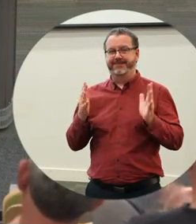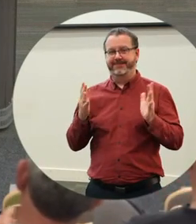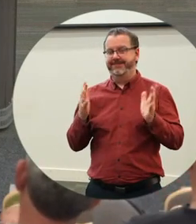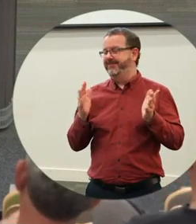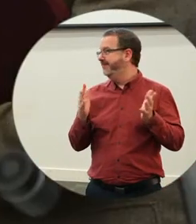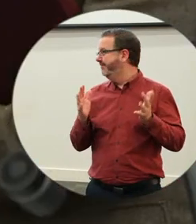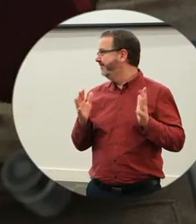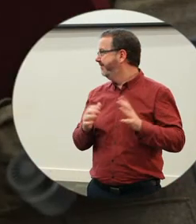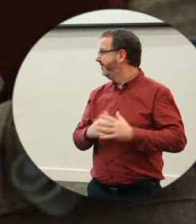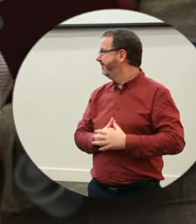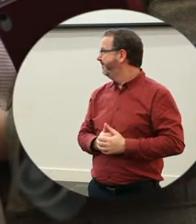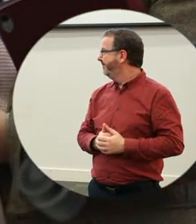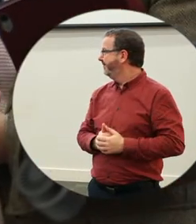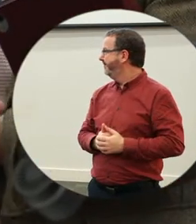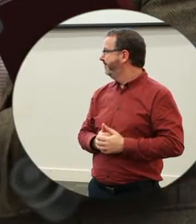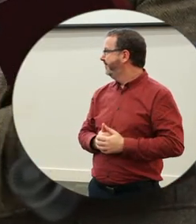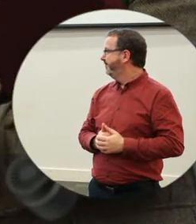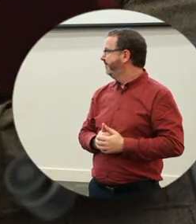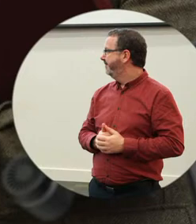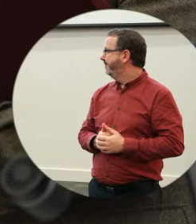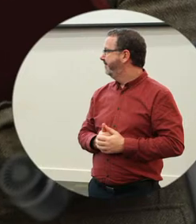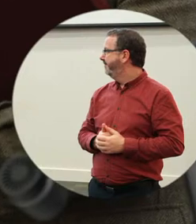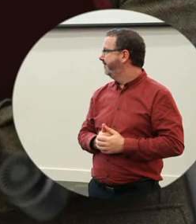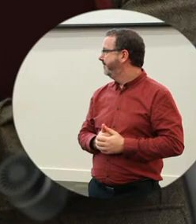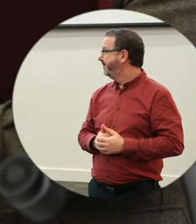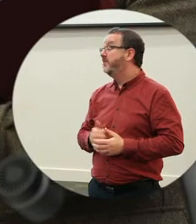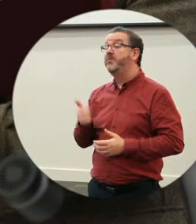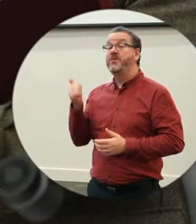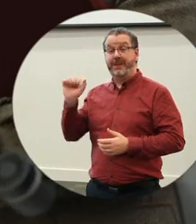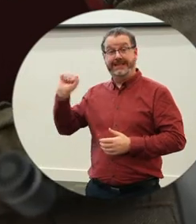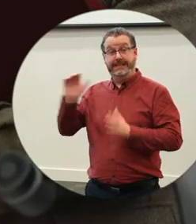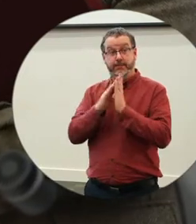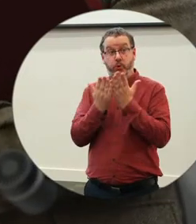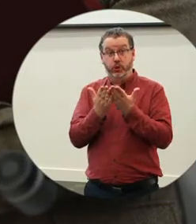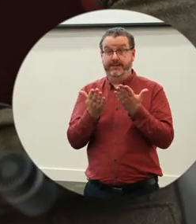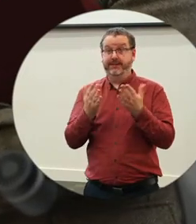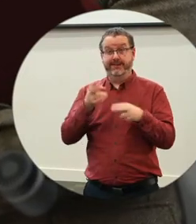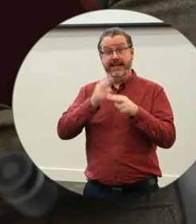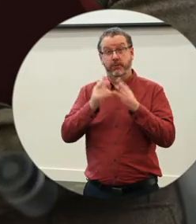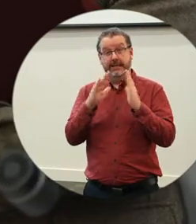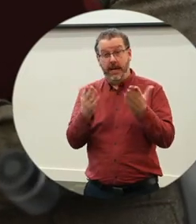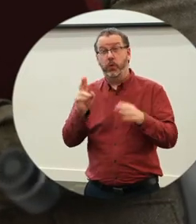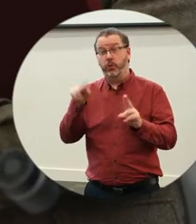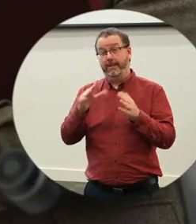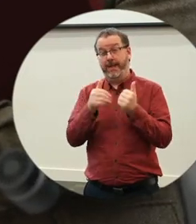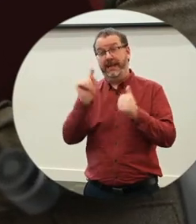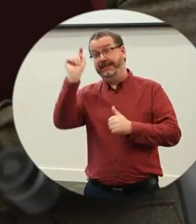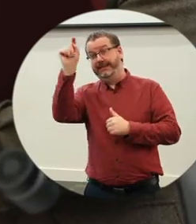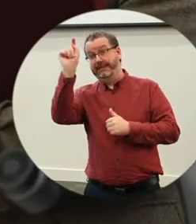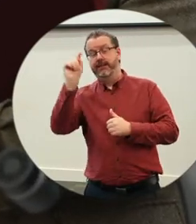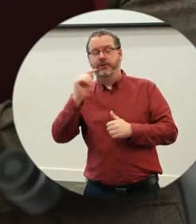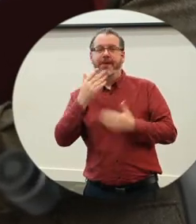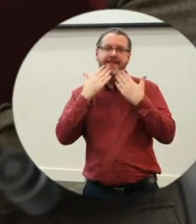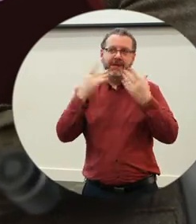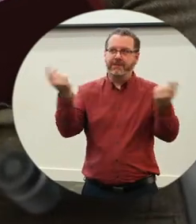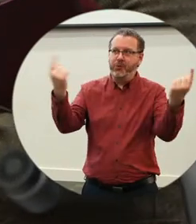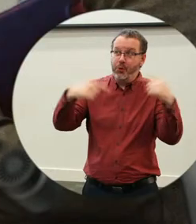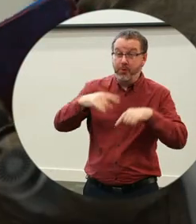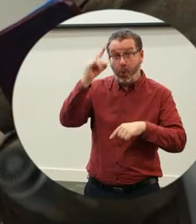As you say, Conor, I'd be happy to sign copies of Guardians of the Peace. And thank you all for coming along, and hope to see you at more events